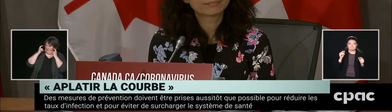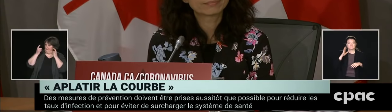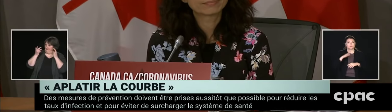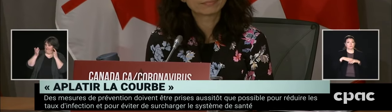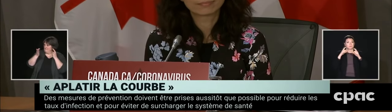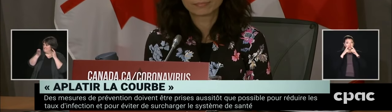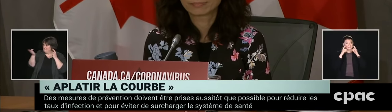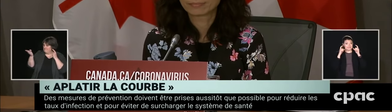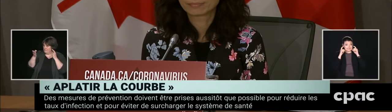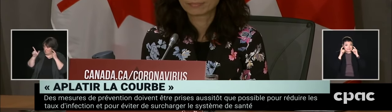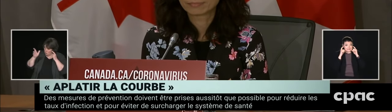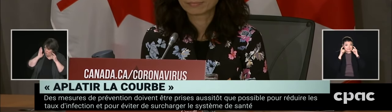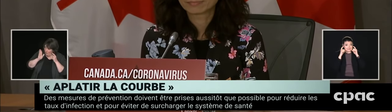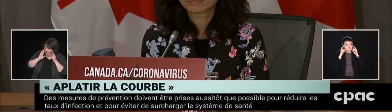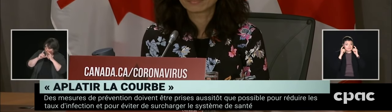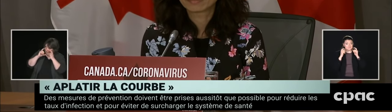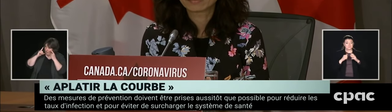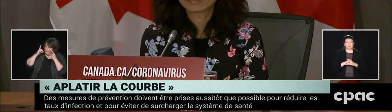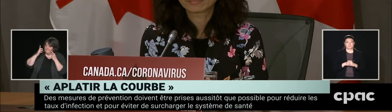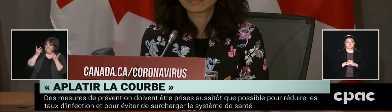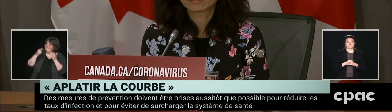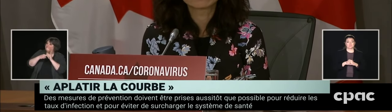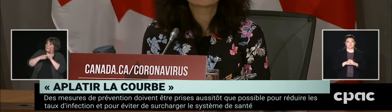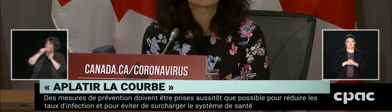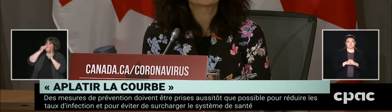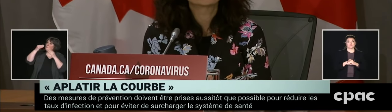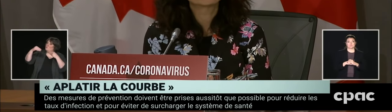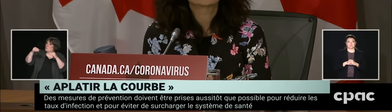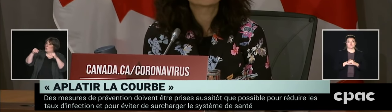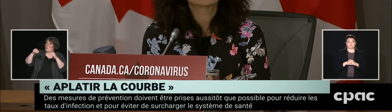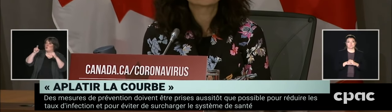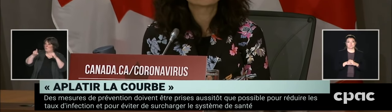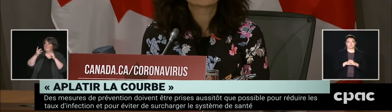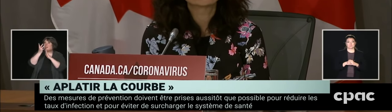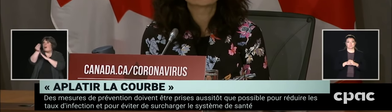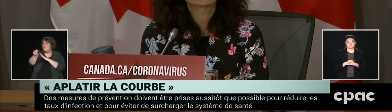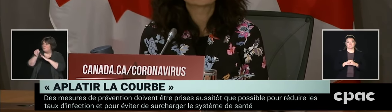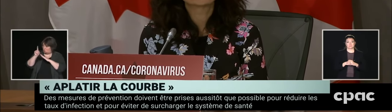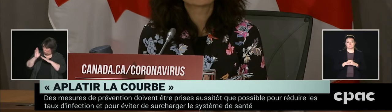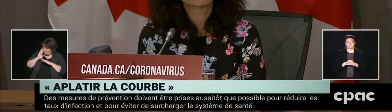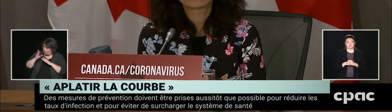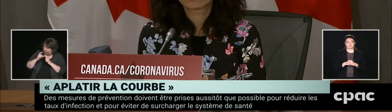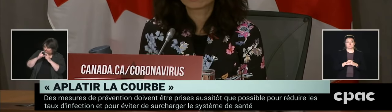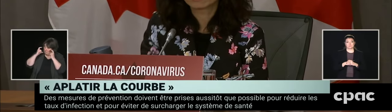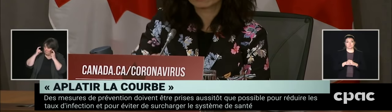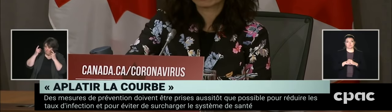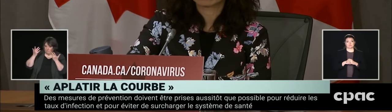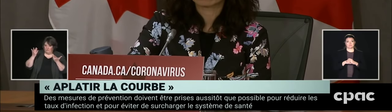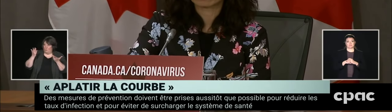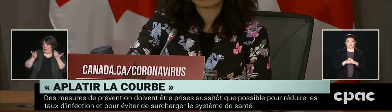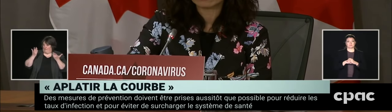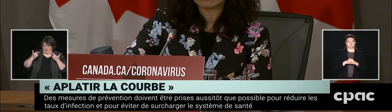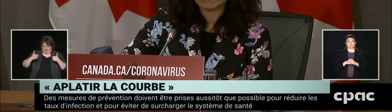grocery shop, when you can't do physical distancing, considering that so many of us could be positive and not know it?